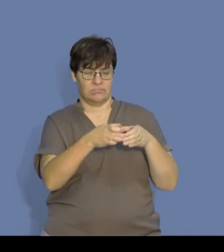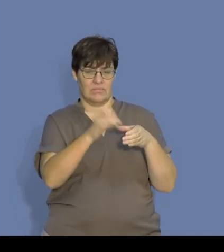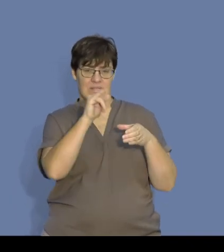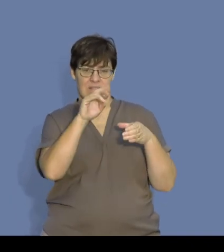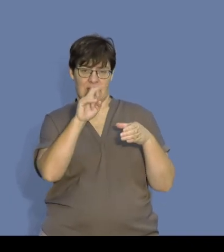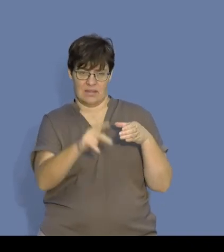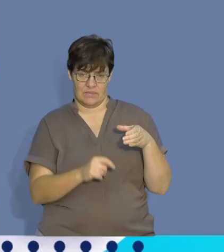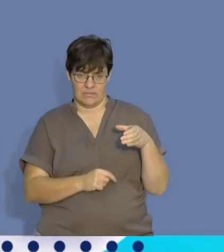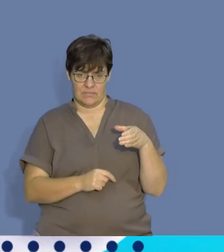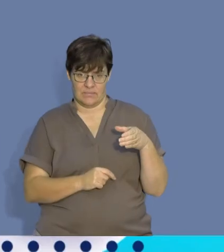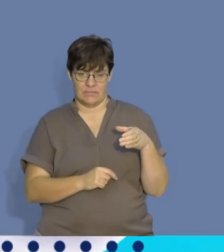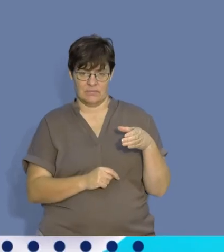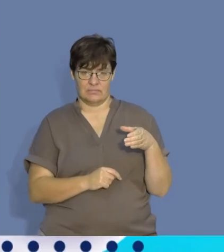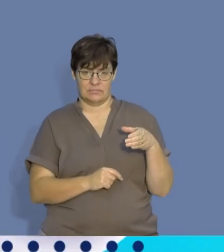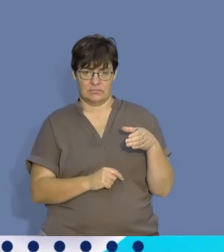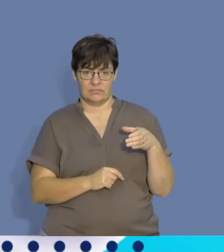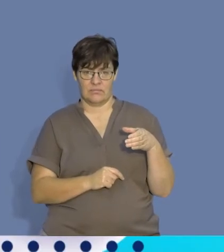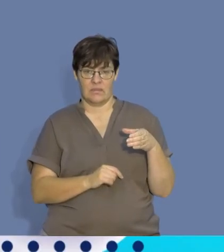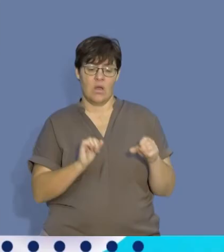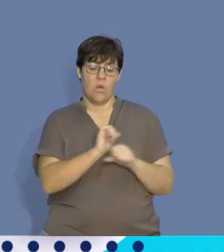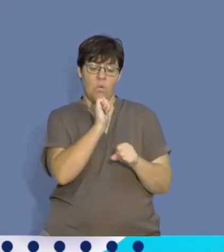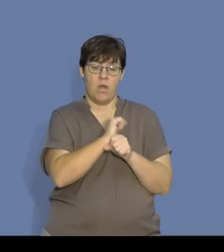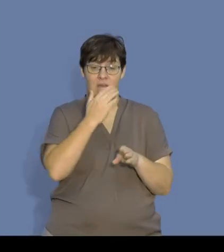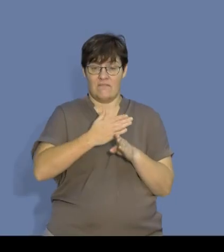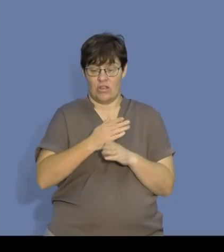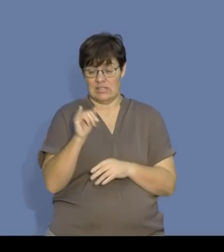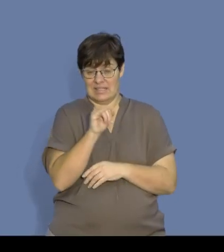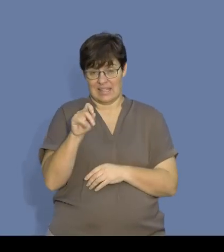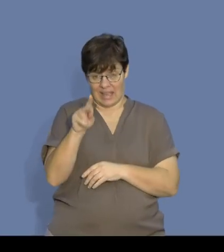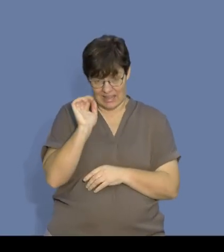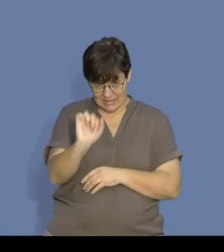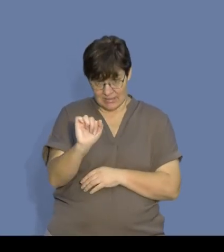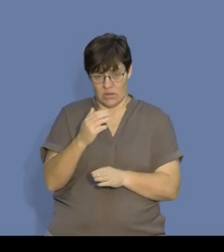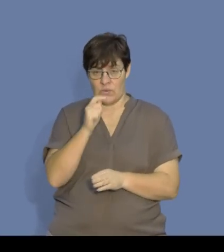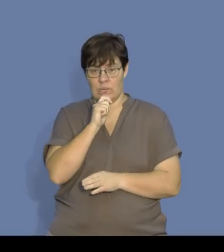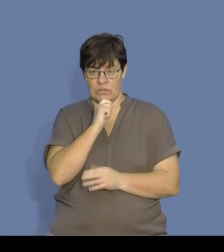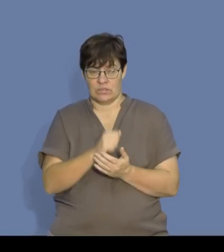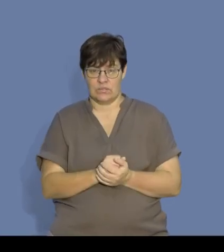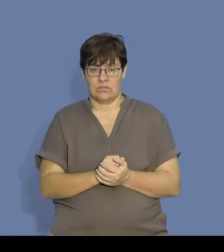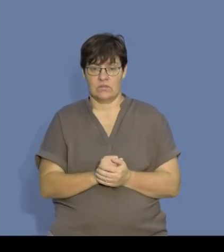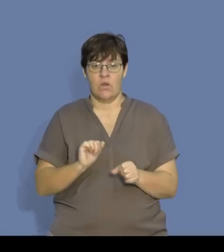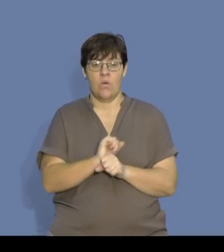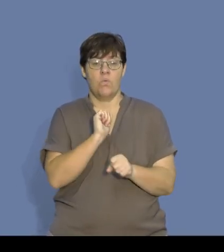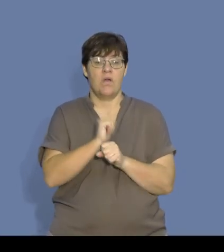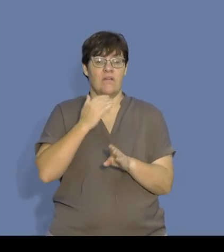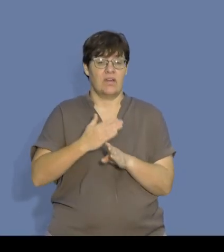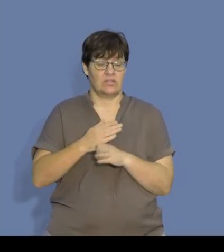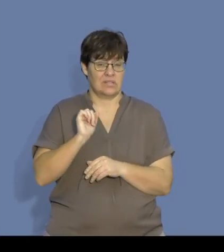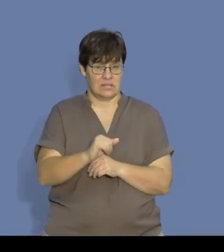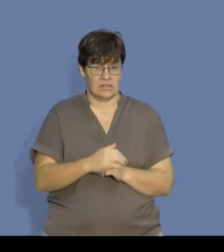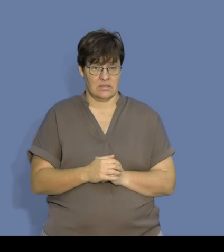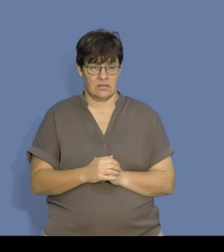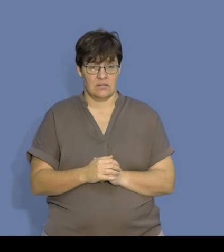going to use the work function of the zinc. So my work function